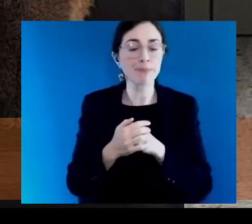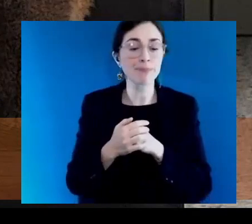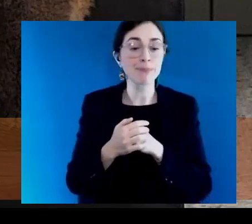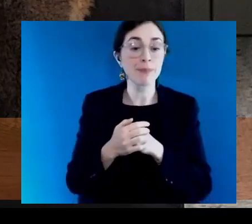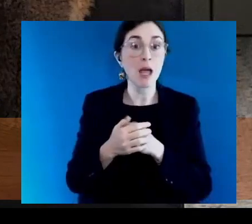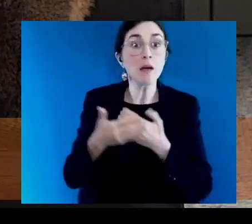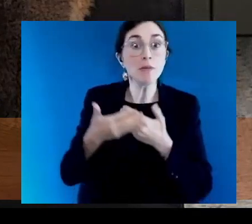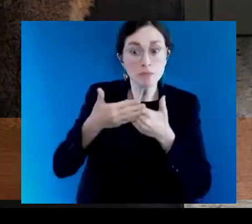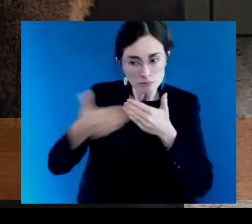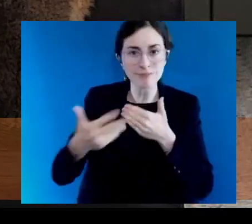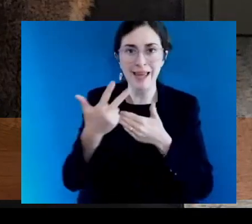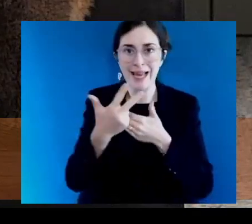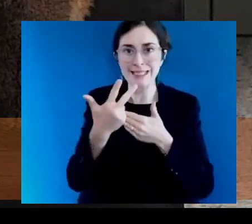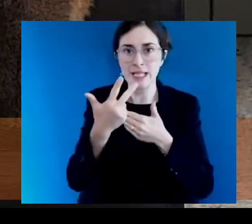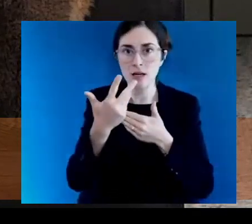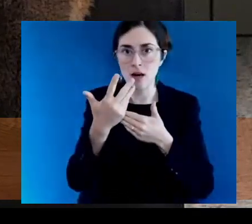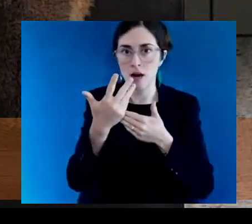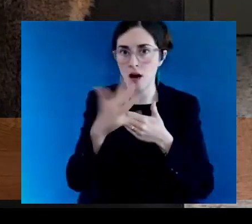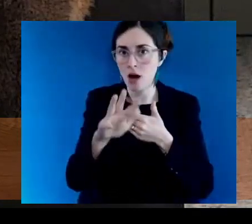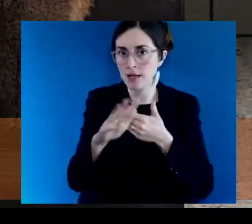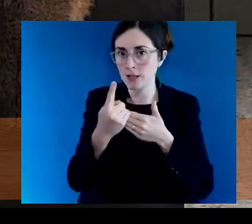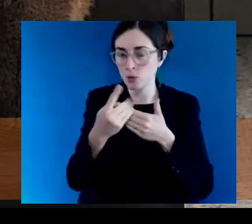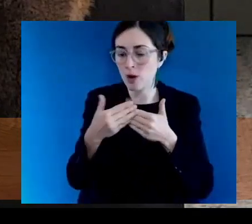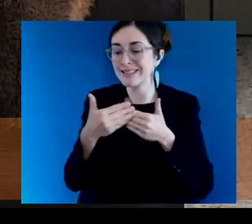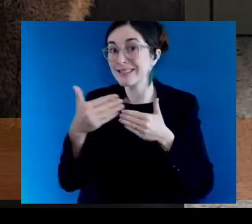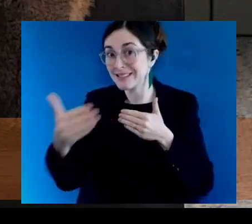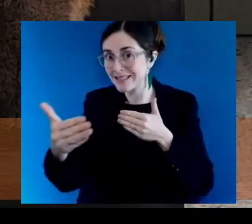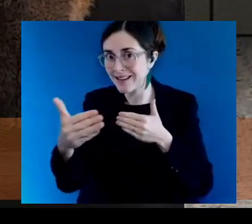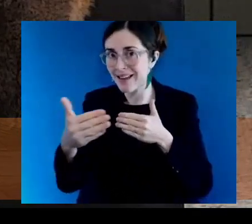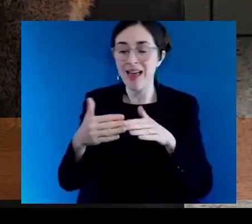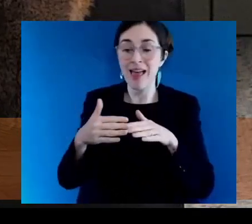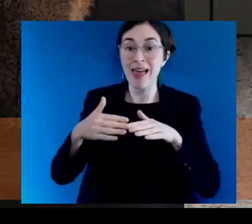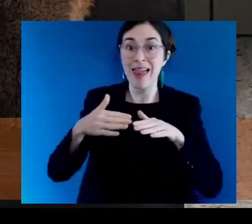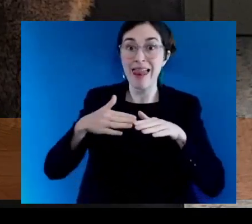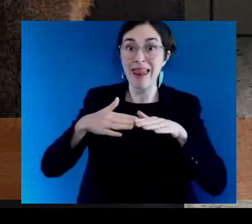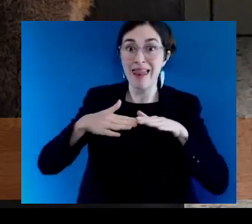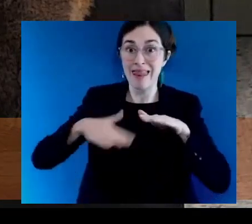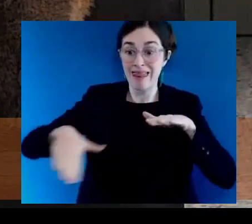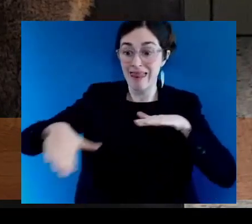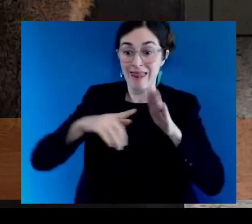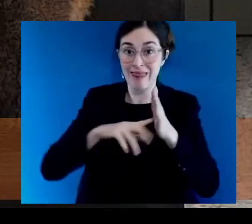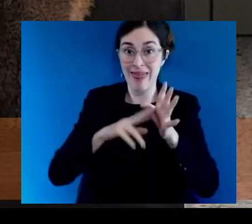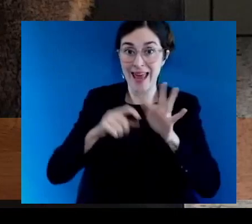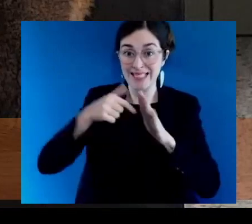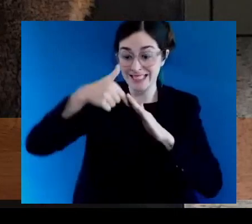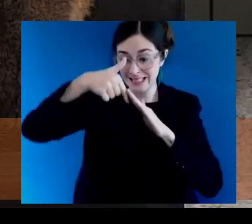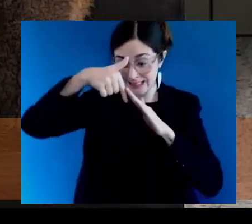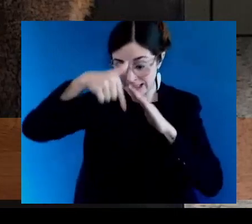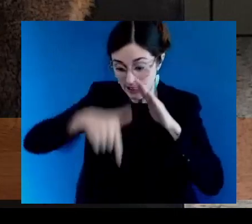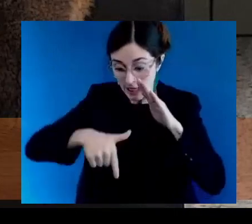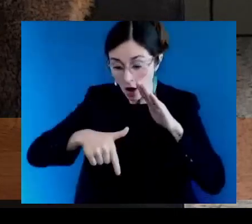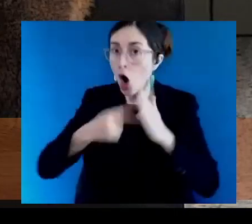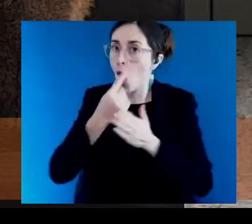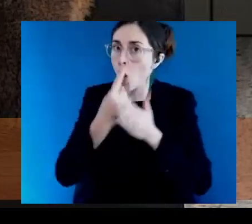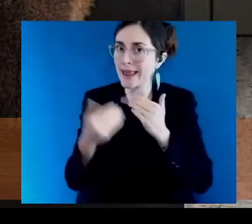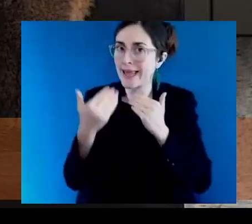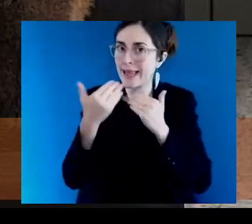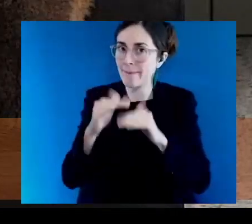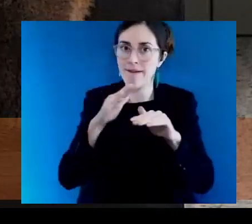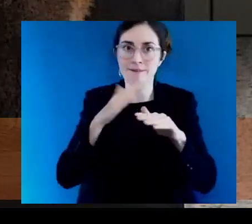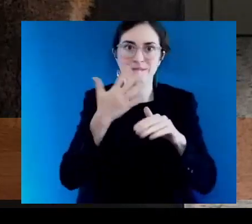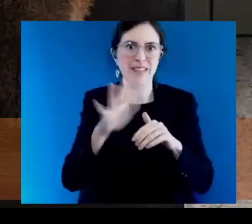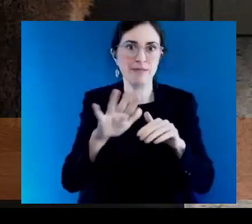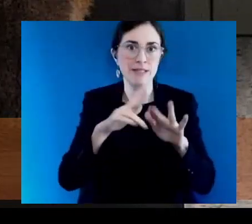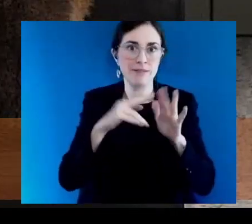1891, land beneath land titles is considered crown land below 50 feet. Yes. Or 15 metres,